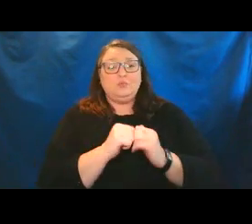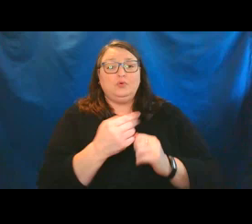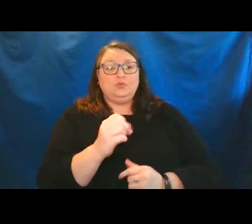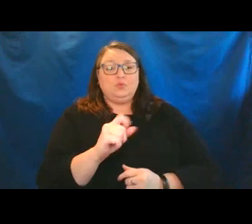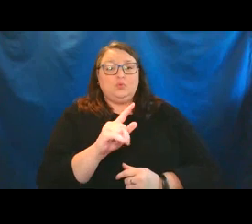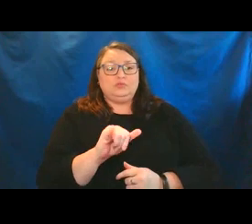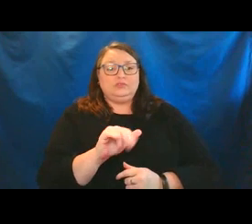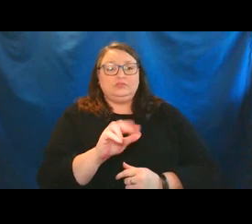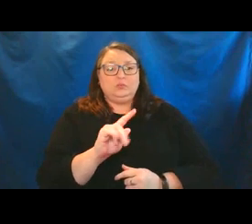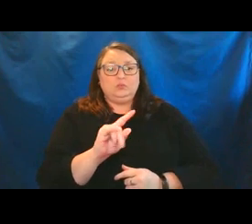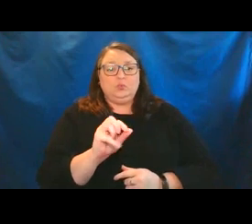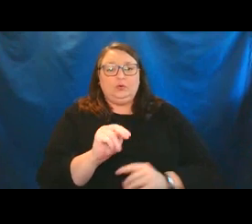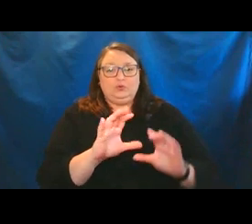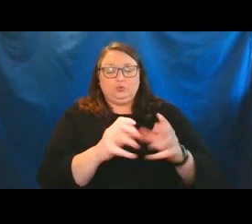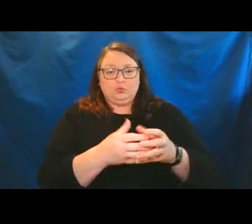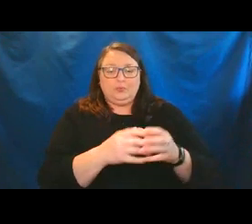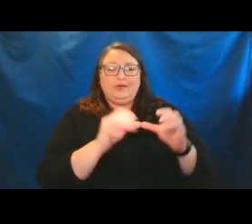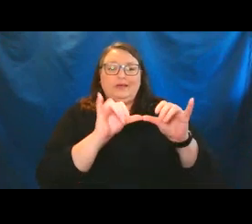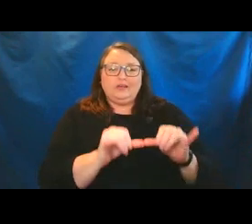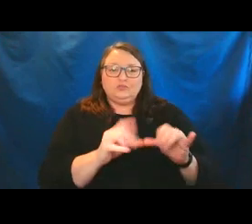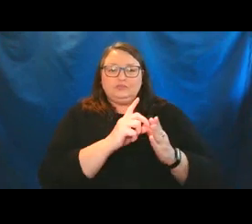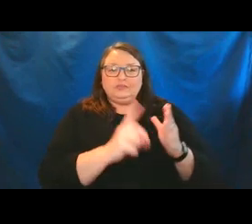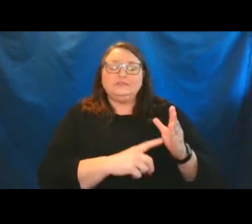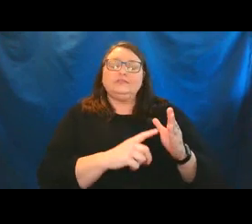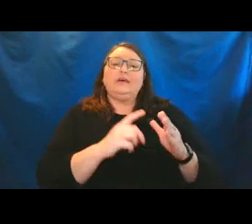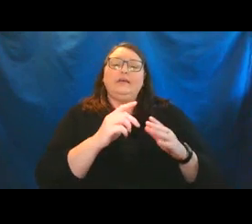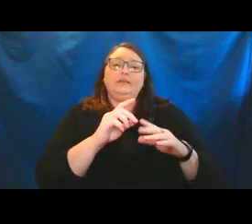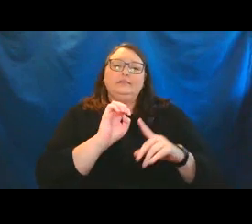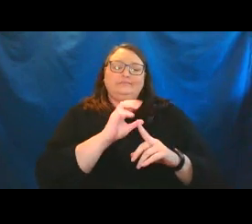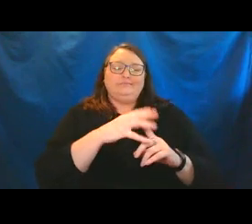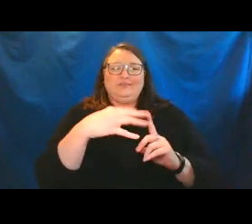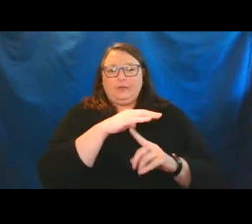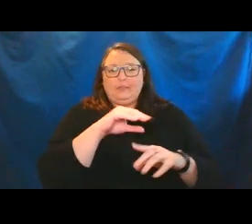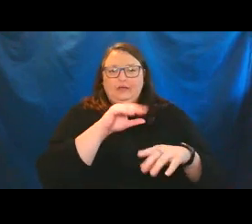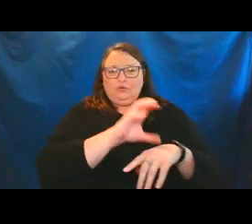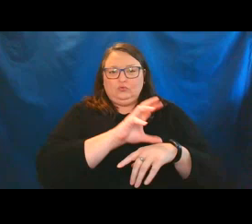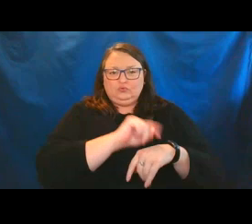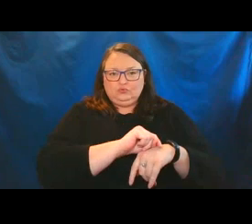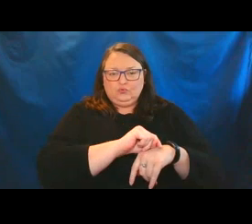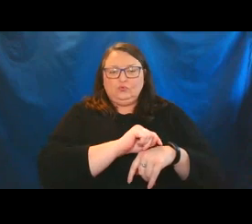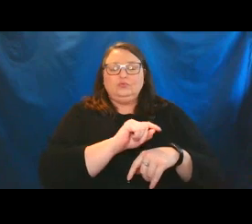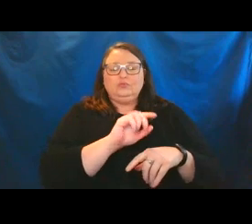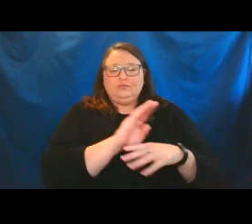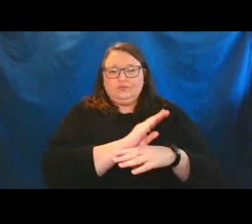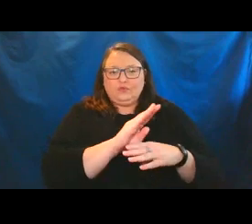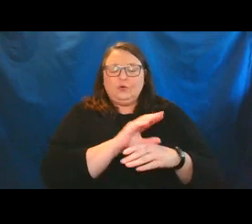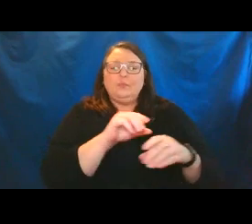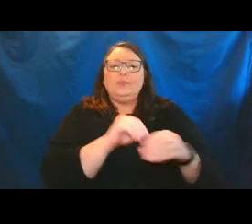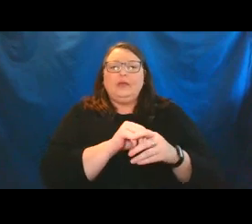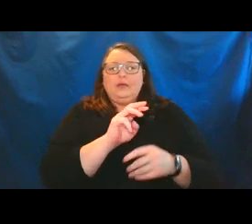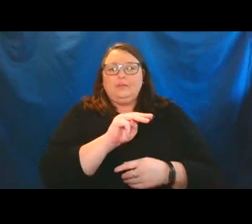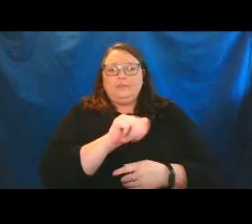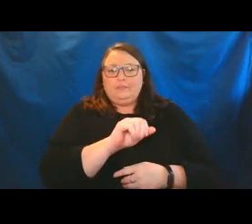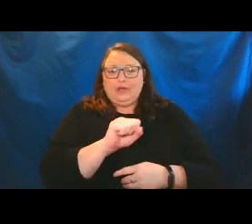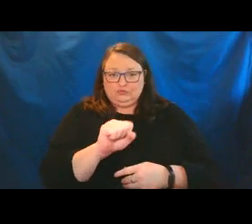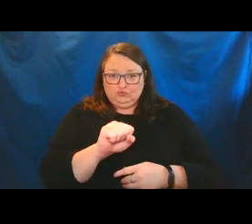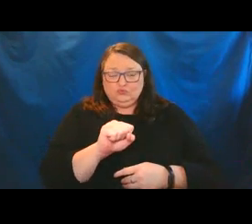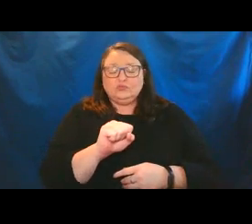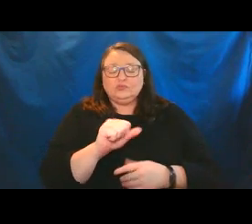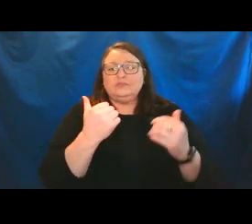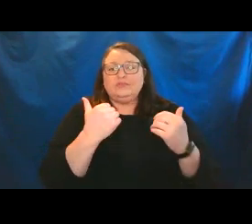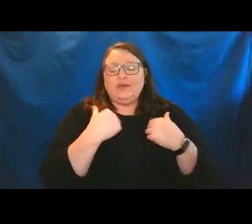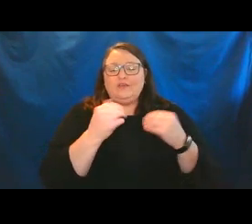an engineering, design, and environmental consulting firm based in Sandwich, Massachusetts, with offices in New Hampshire, Rhode